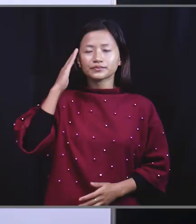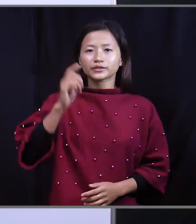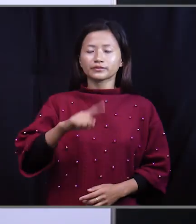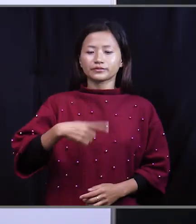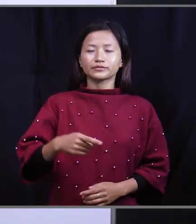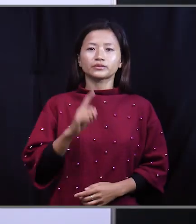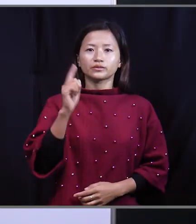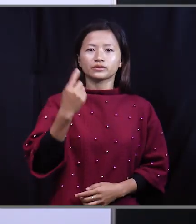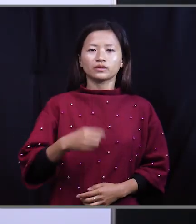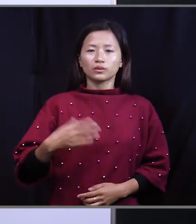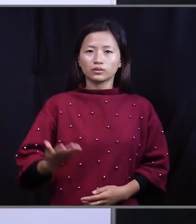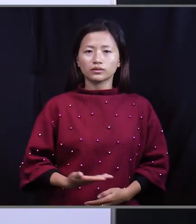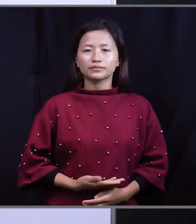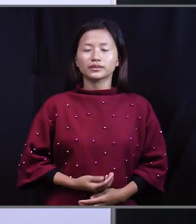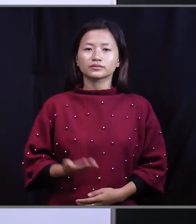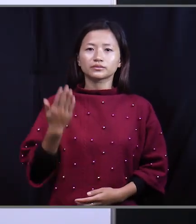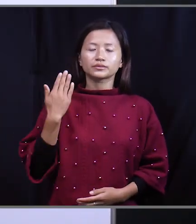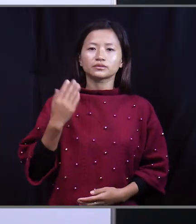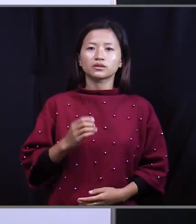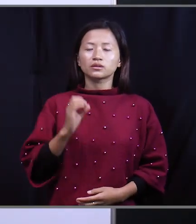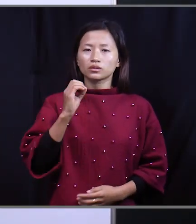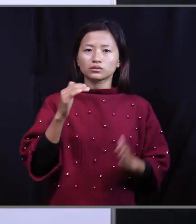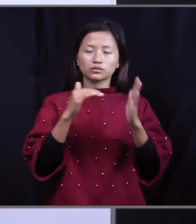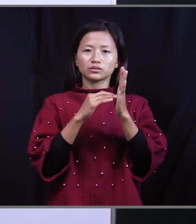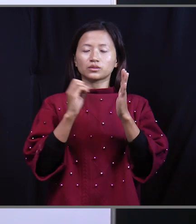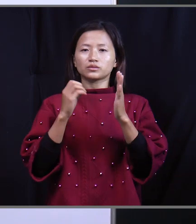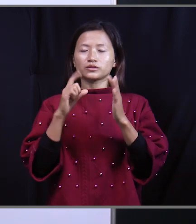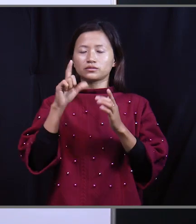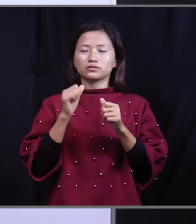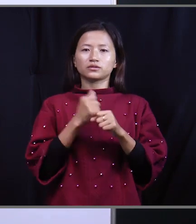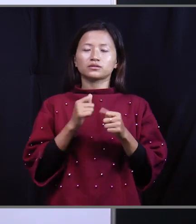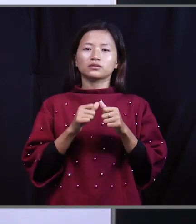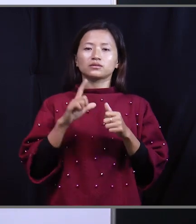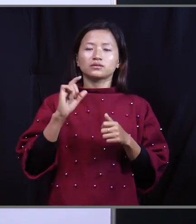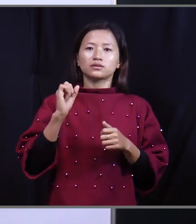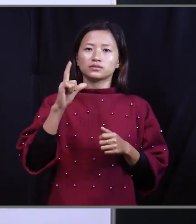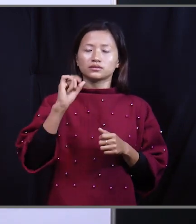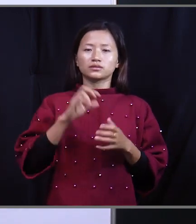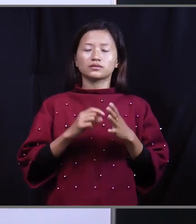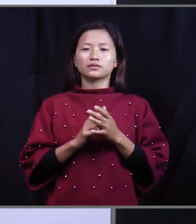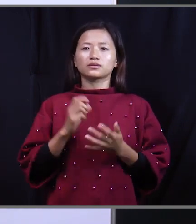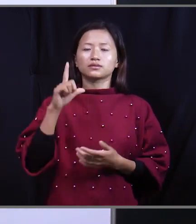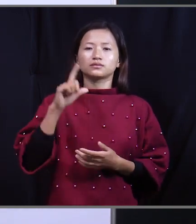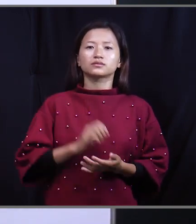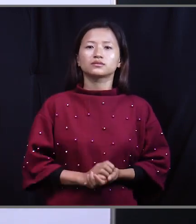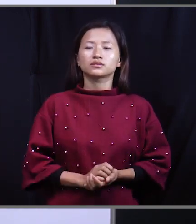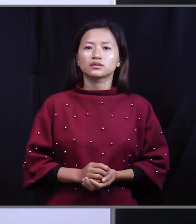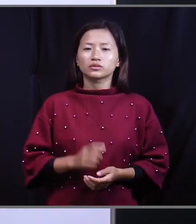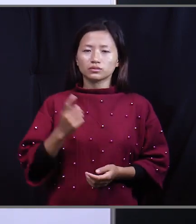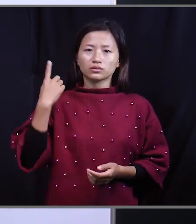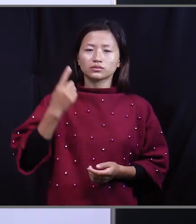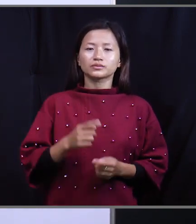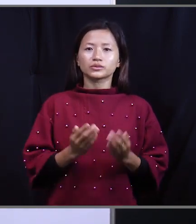Hello everyone, welcome back to my zoology class. Now, last class we talked about the cell cycle,